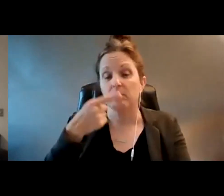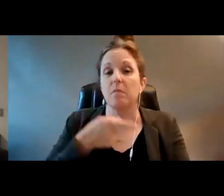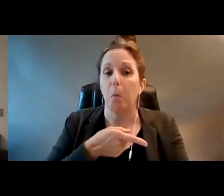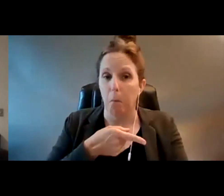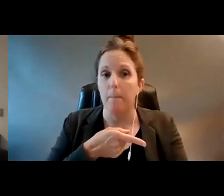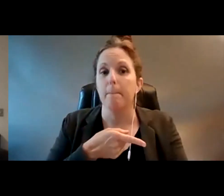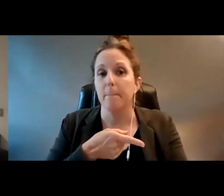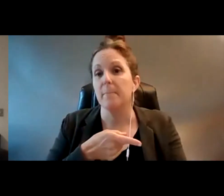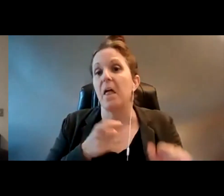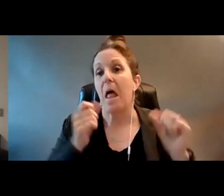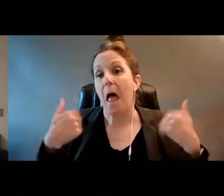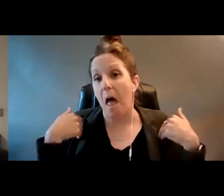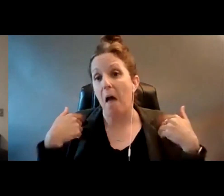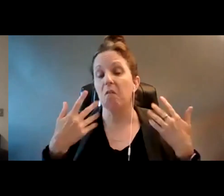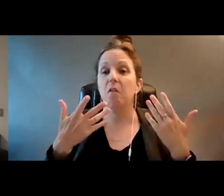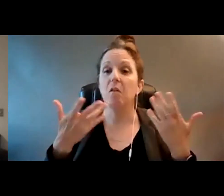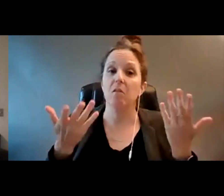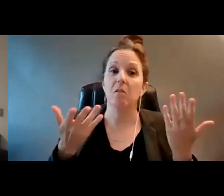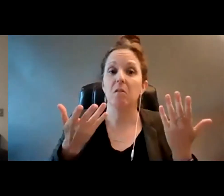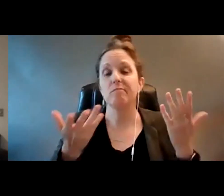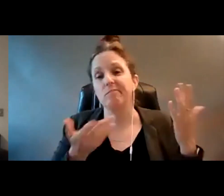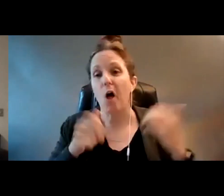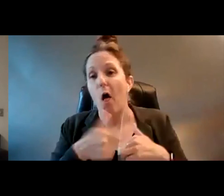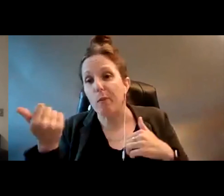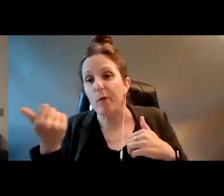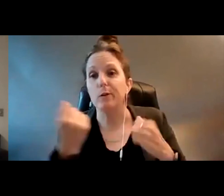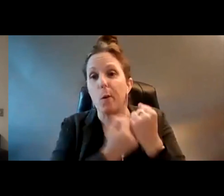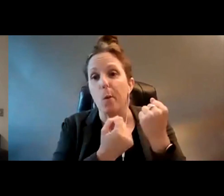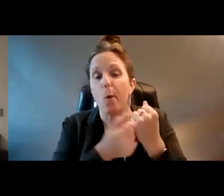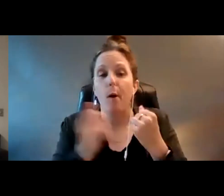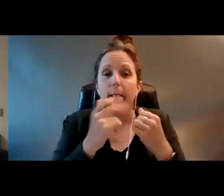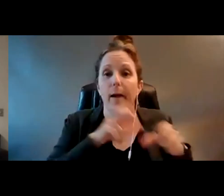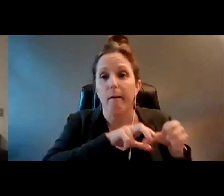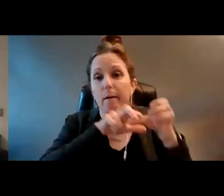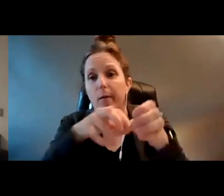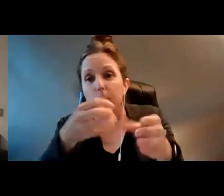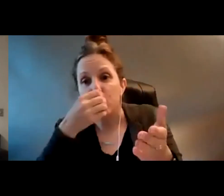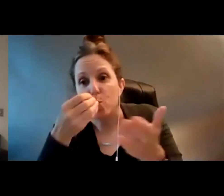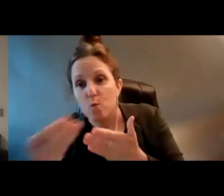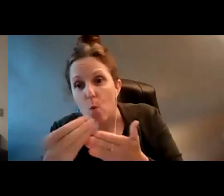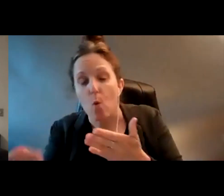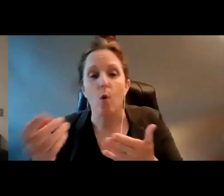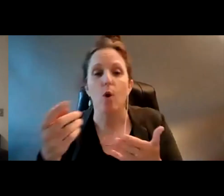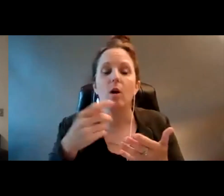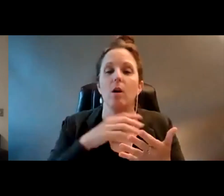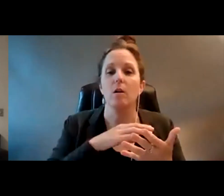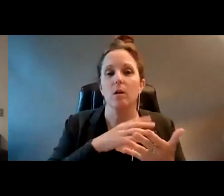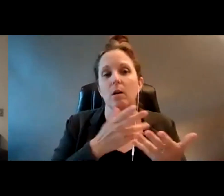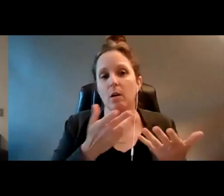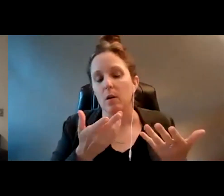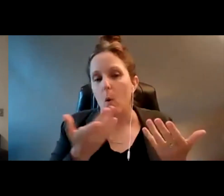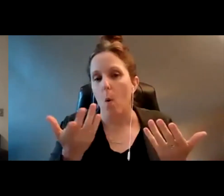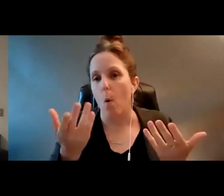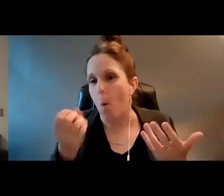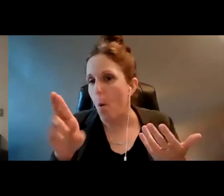or if not smoking cessation, sort of medical health. I mean, but that said, they were